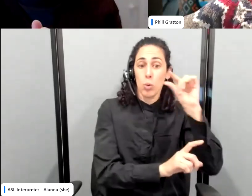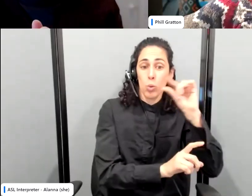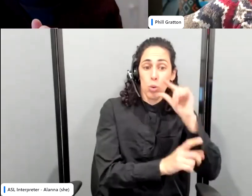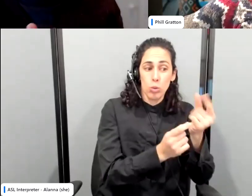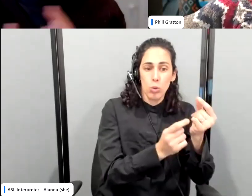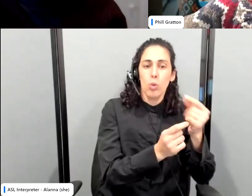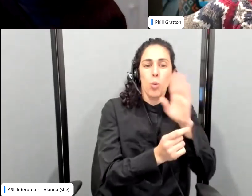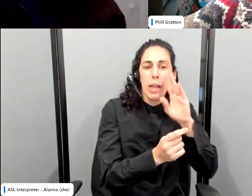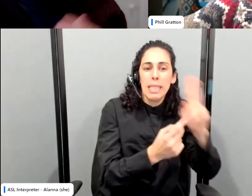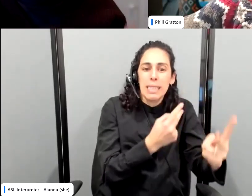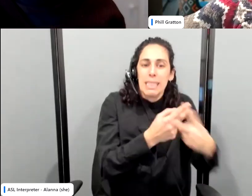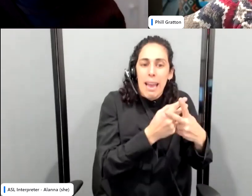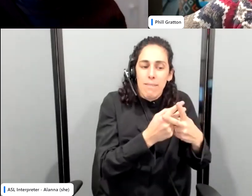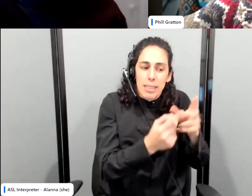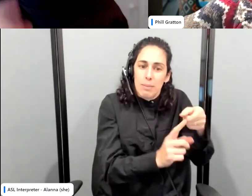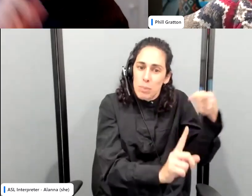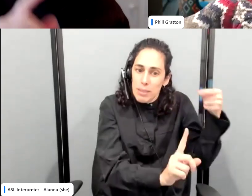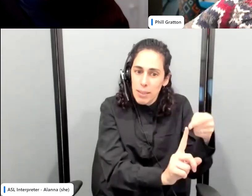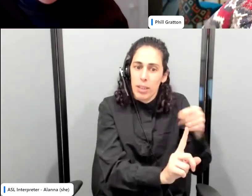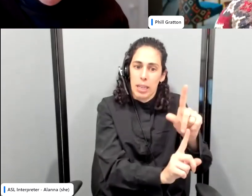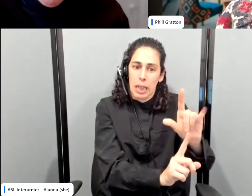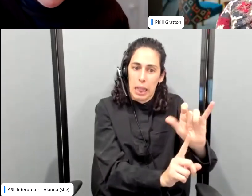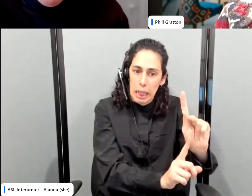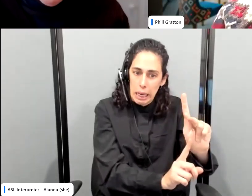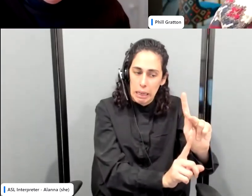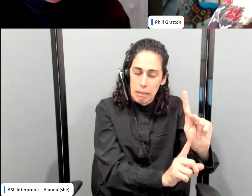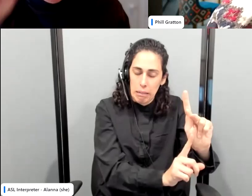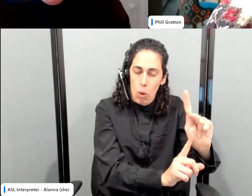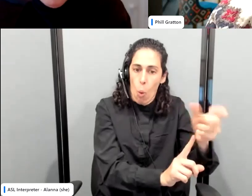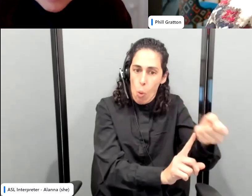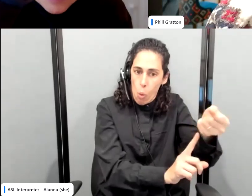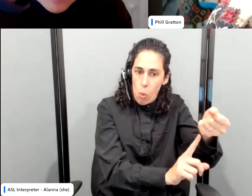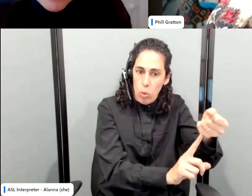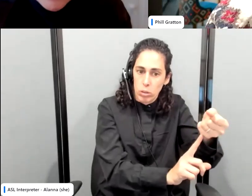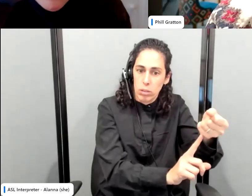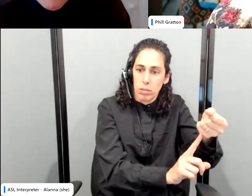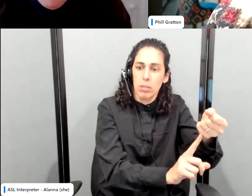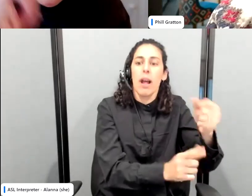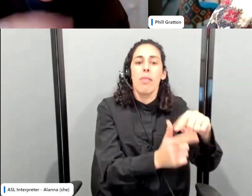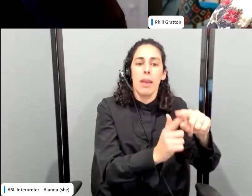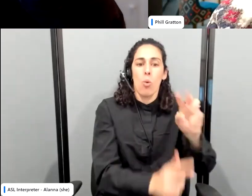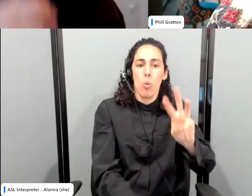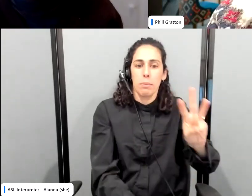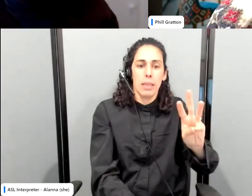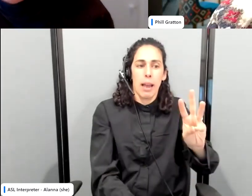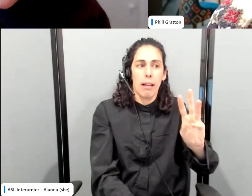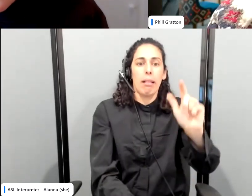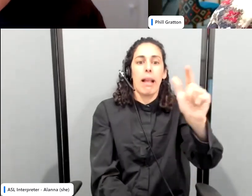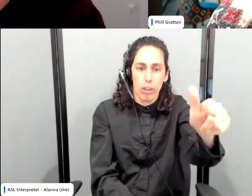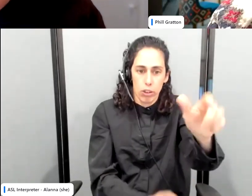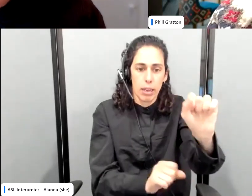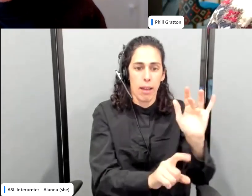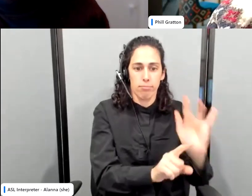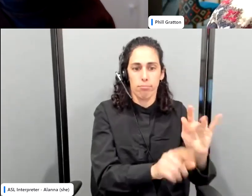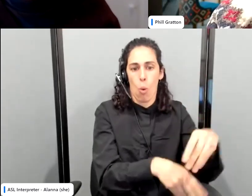description of things that you could do in Italy. That's what it's remembering. So you'll click this at the side for trip to Italy, and you'll see that whole